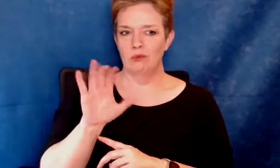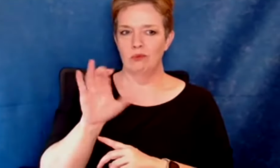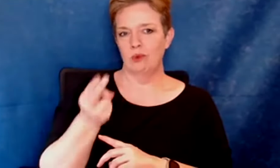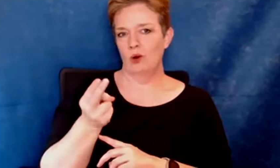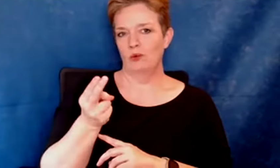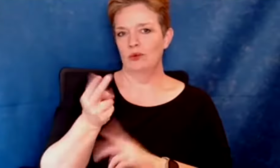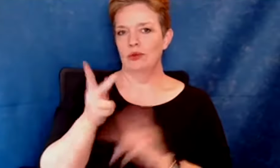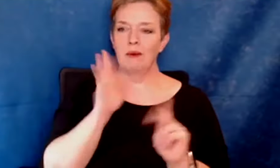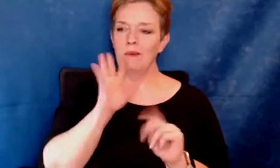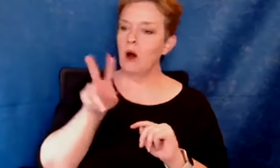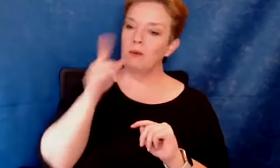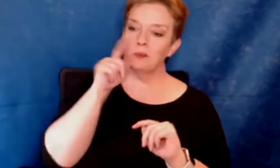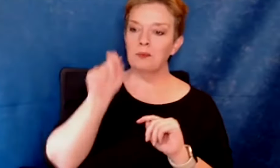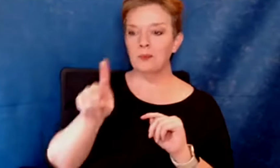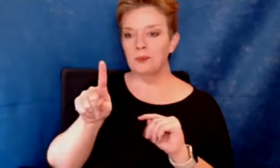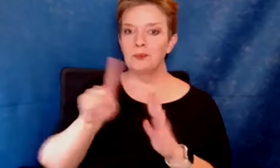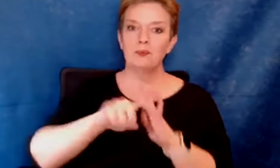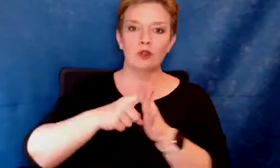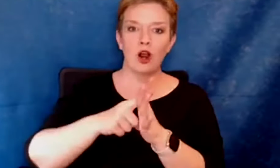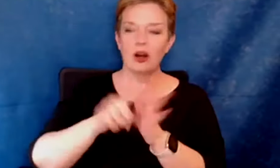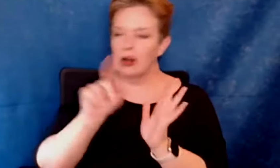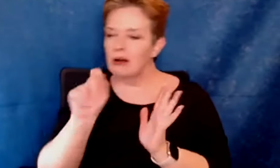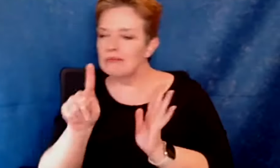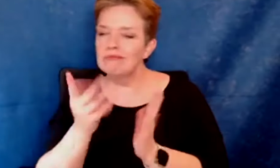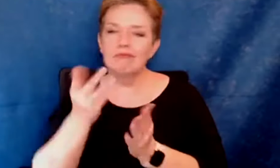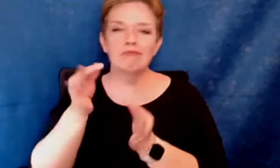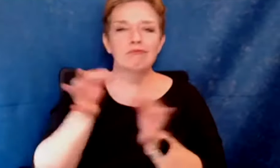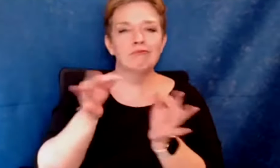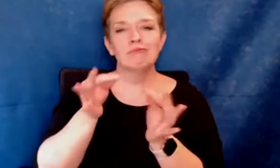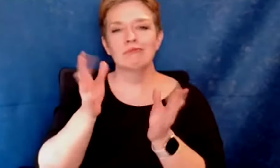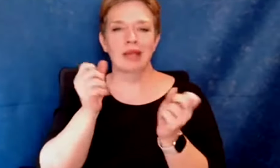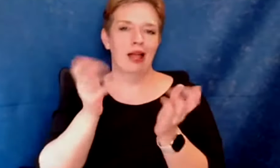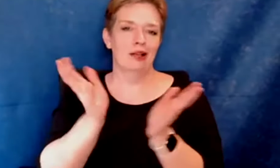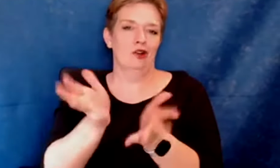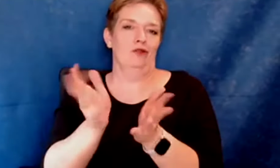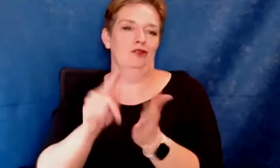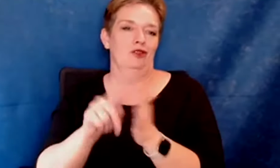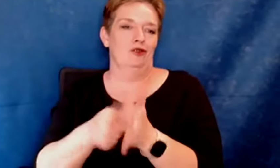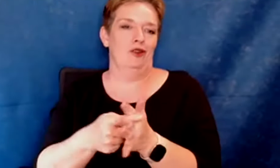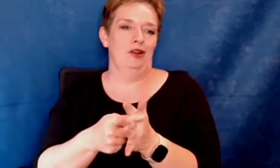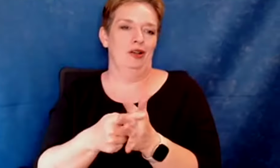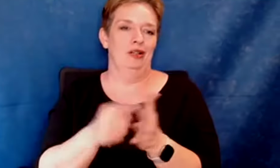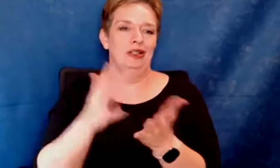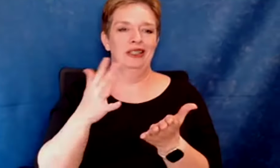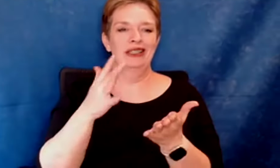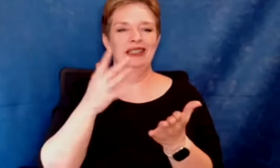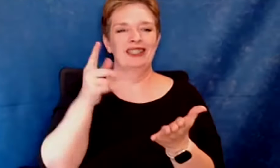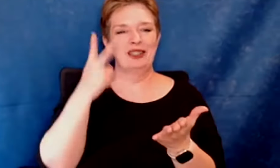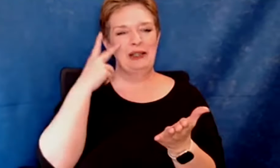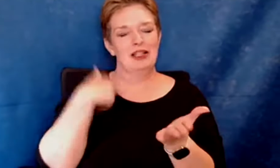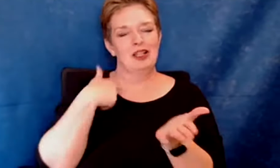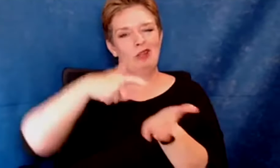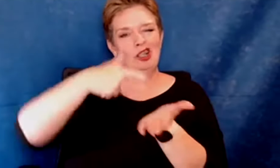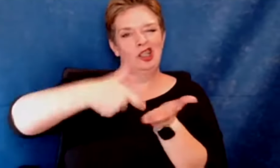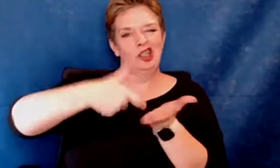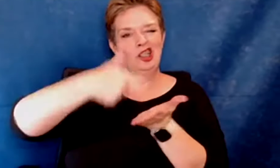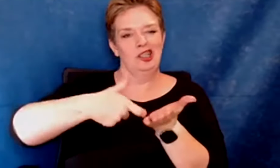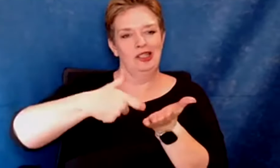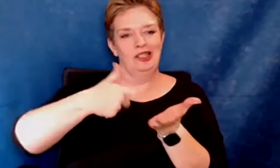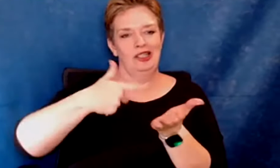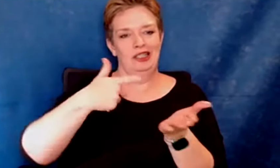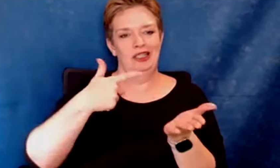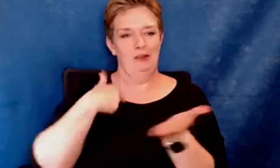starter there. So you can kind of see in finer detail there. Don't mind my solder. My college instructor would be